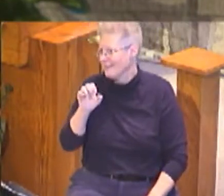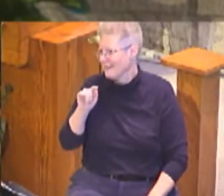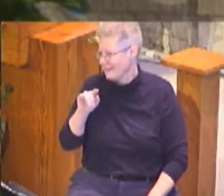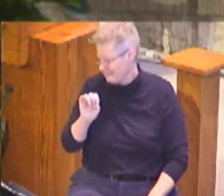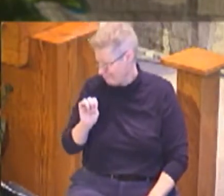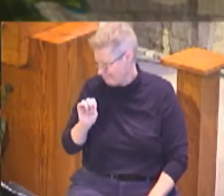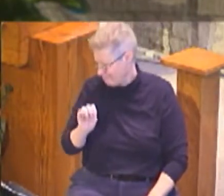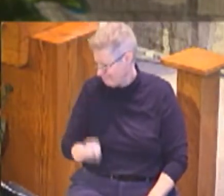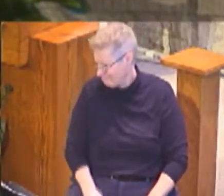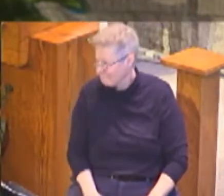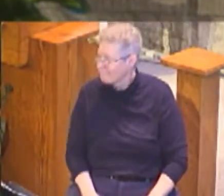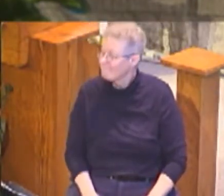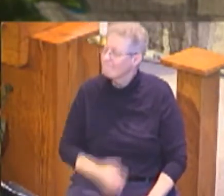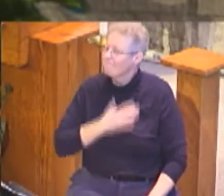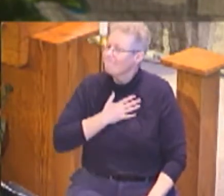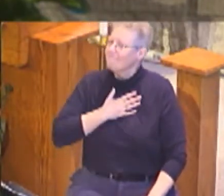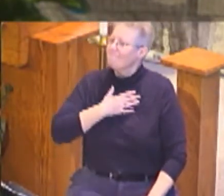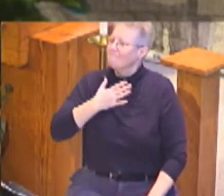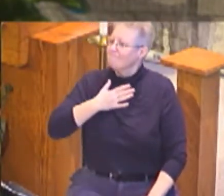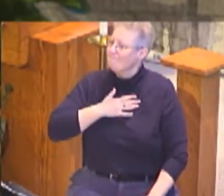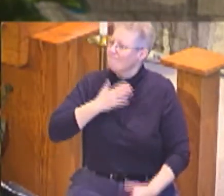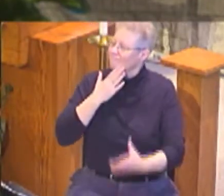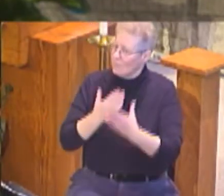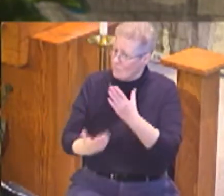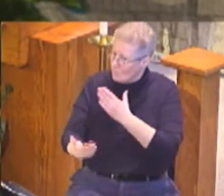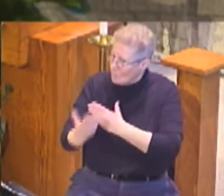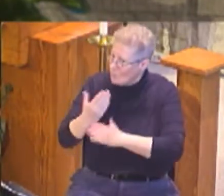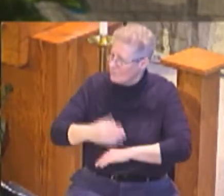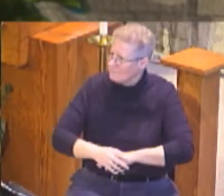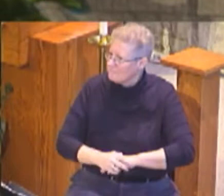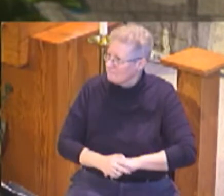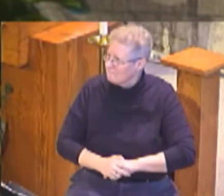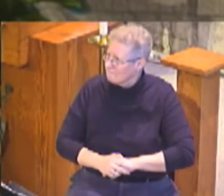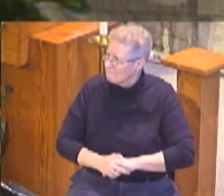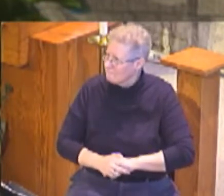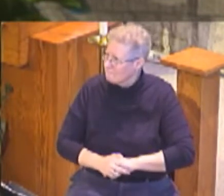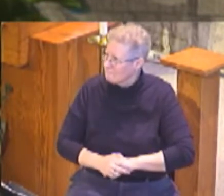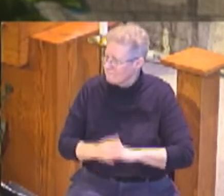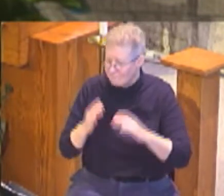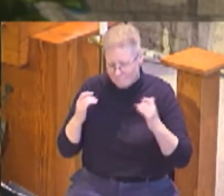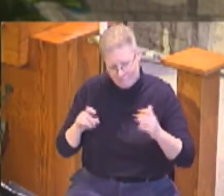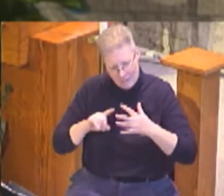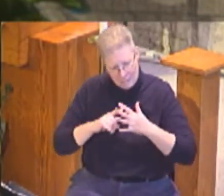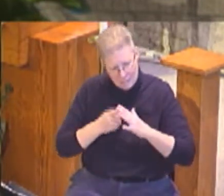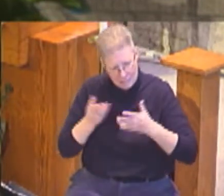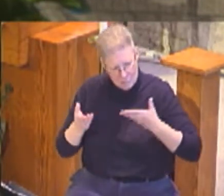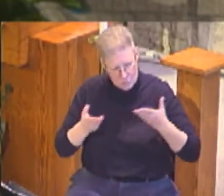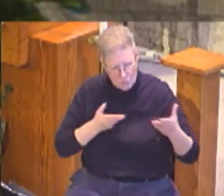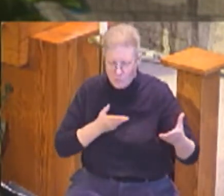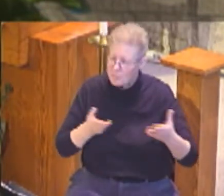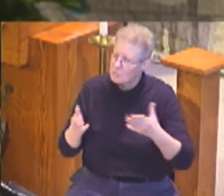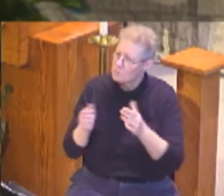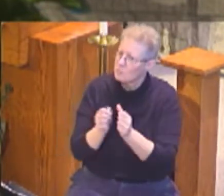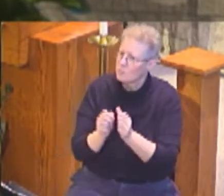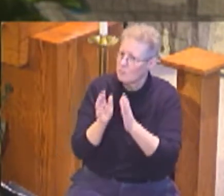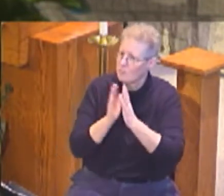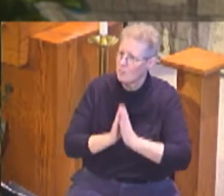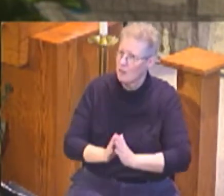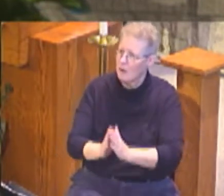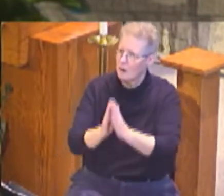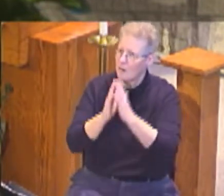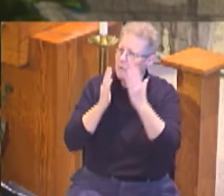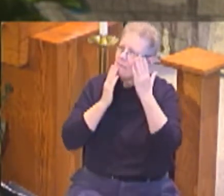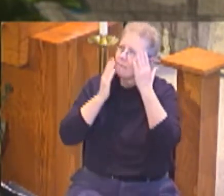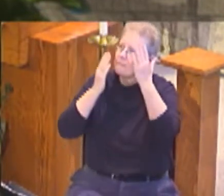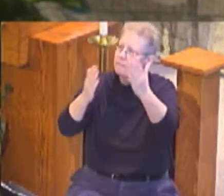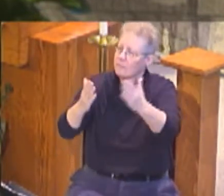sweetie. Oh, good morning. Good morning. Let's begin our service with prayer. We thank you, sweet